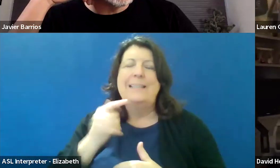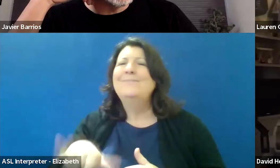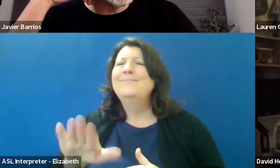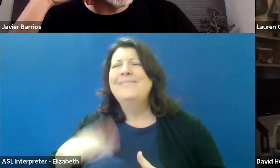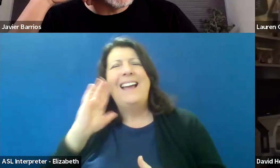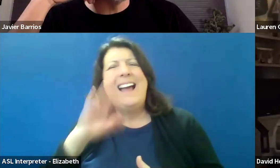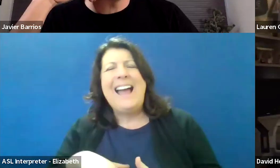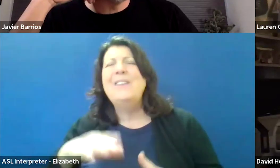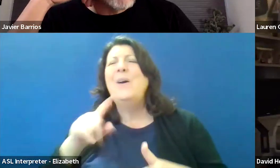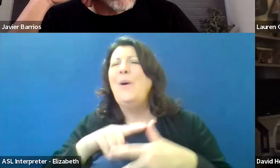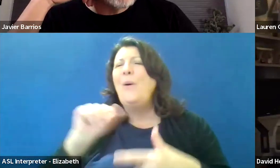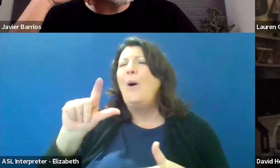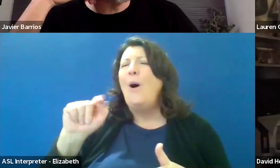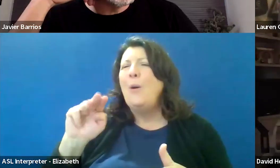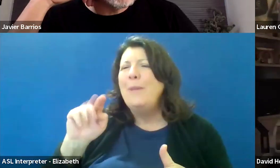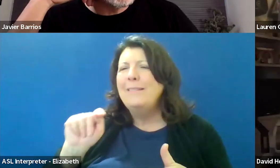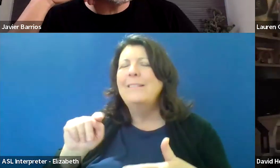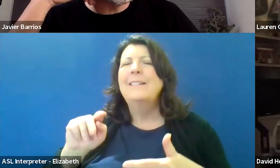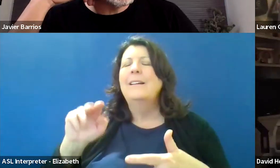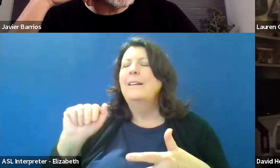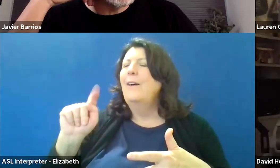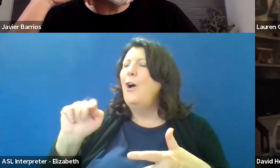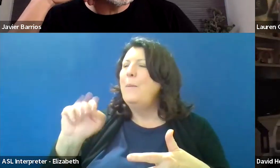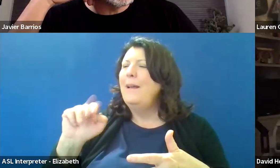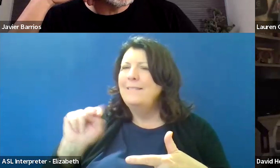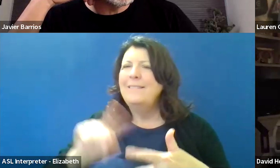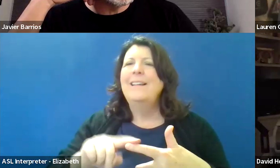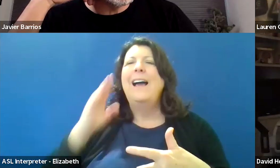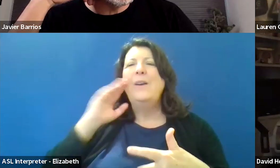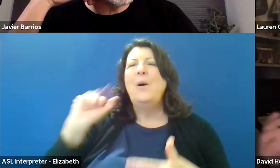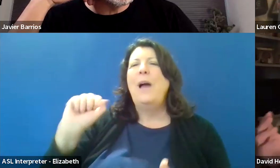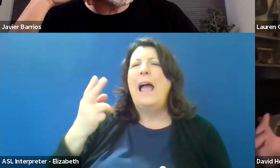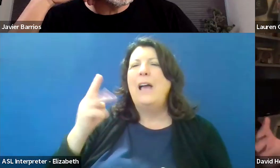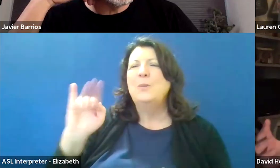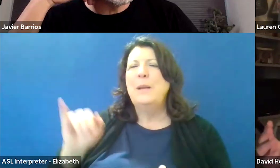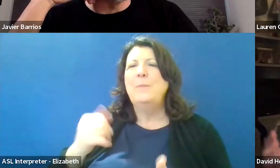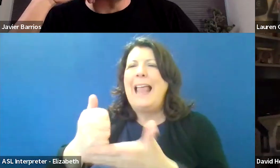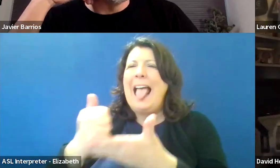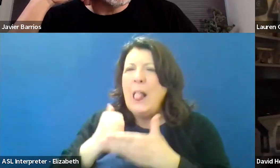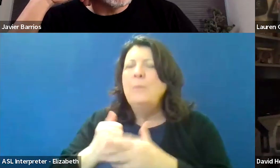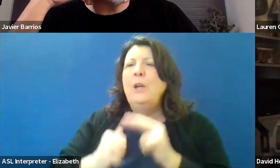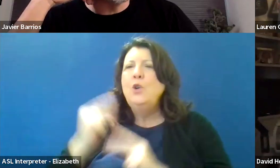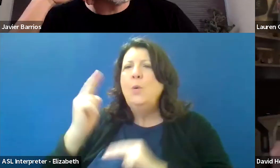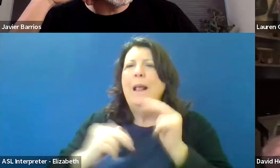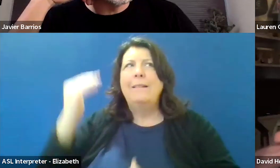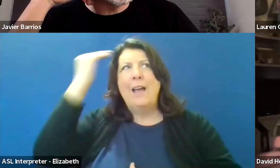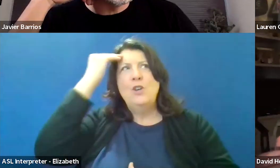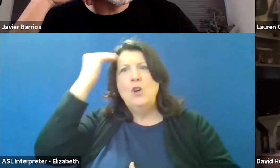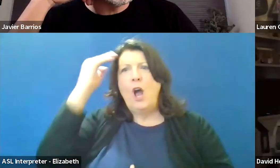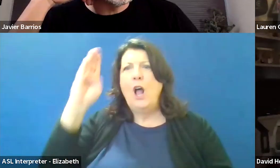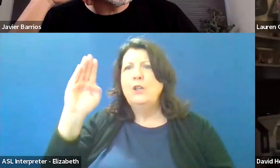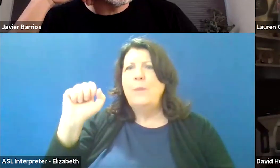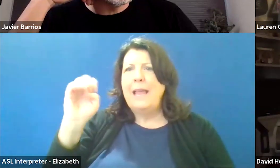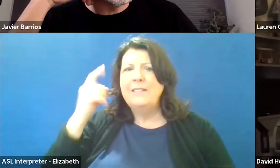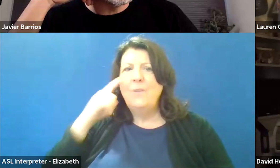know Raffelson, I know John Avildsen, you know, help me build a knowledge base in terms of tone, not necessarily plot